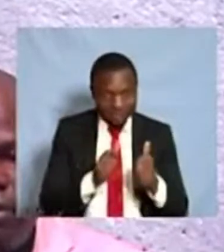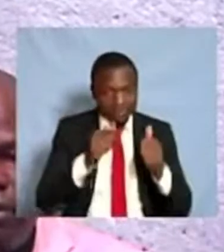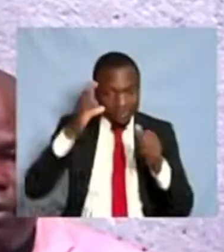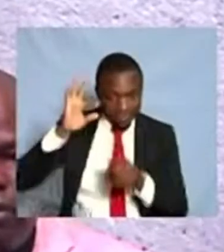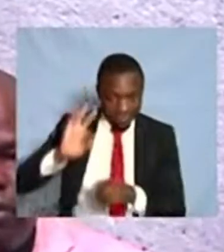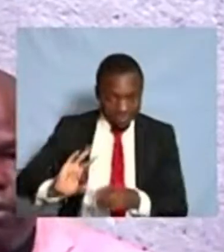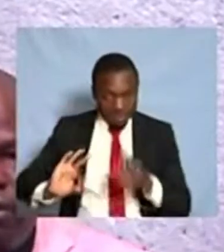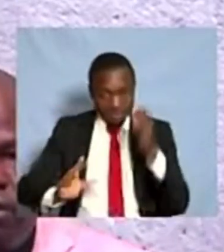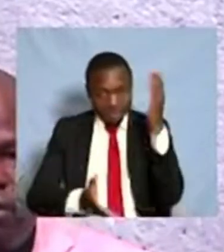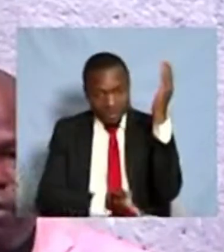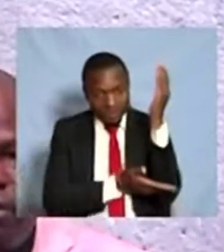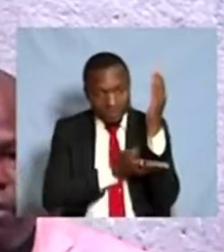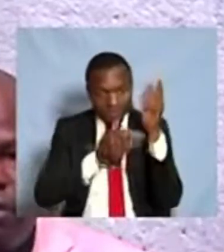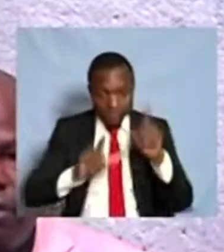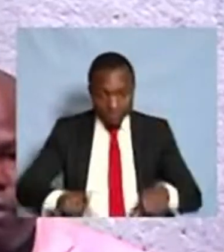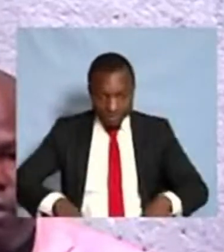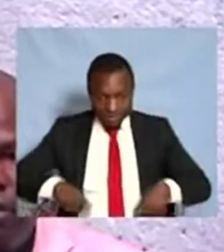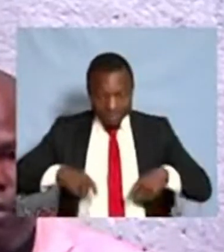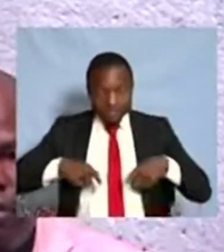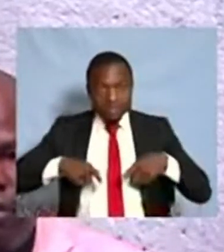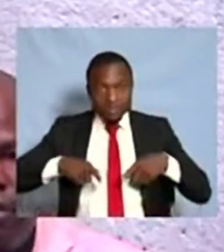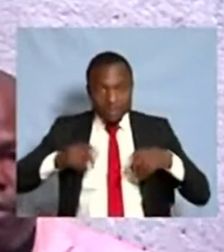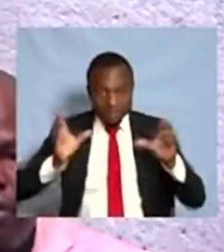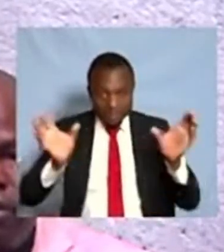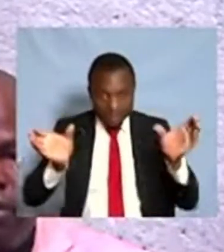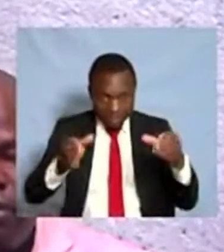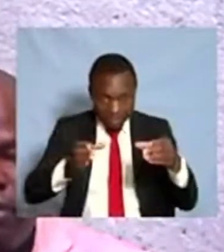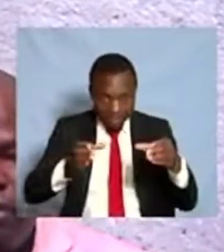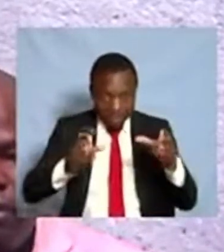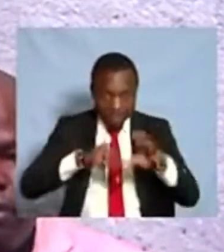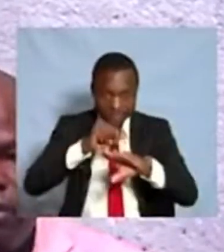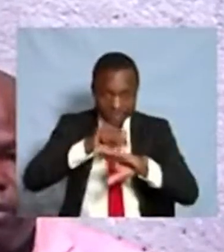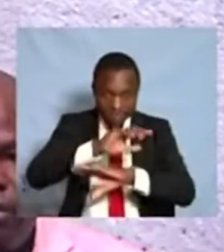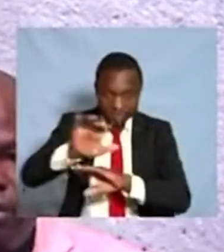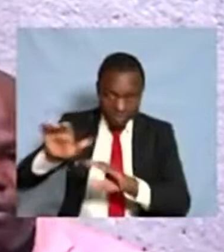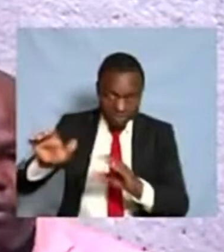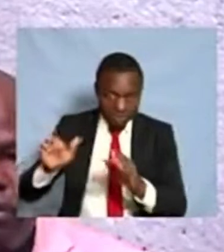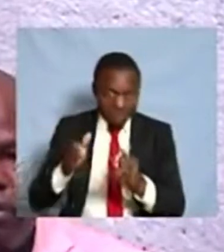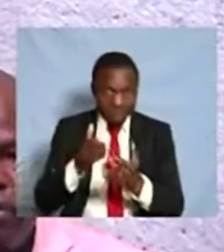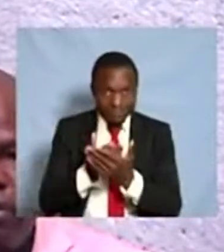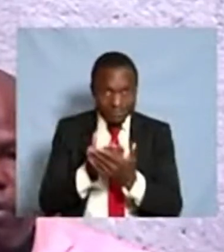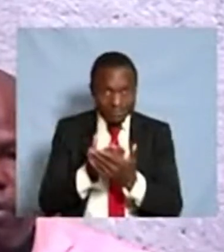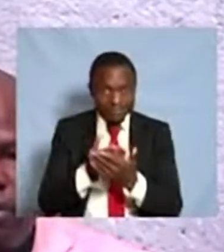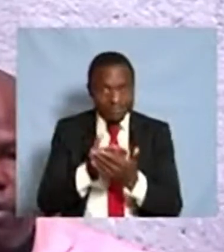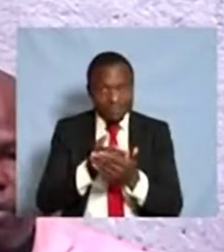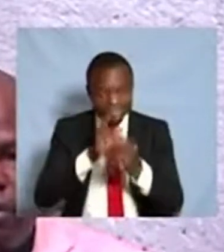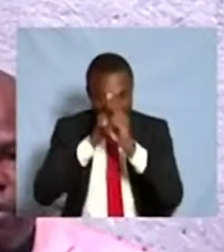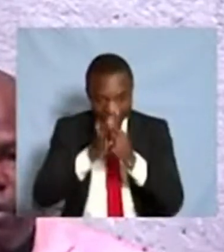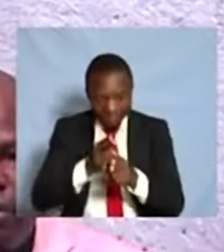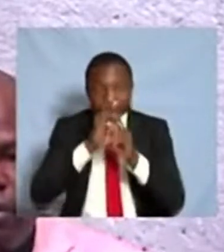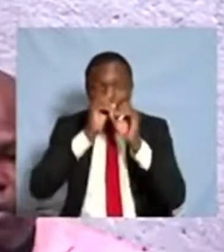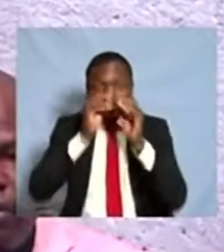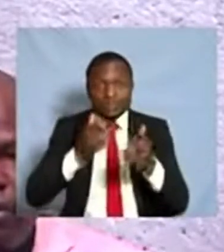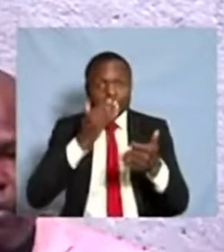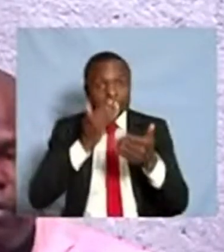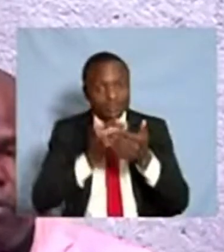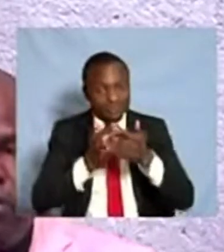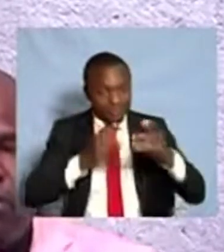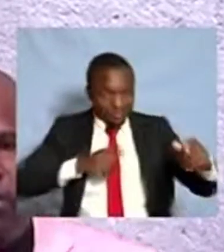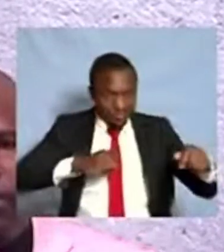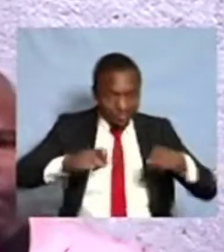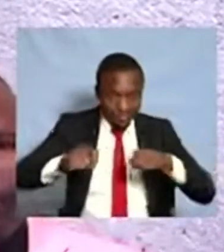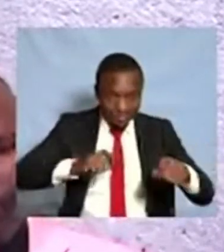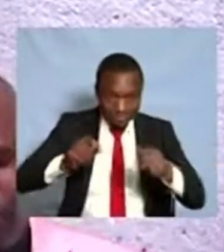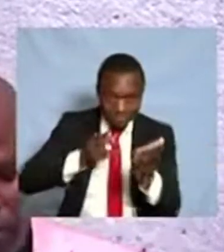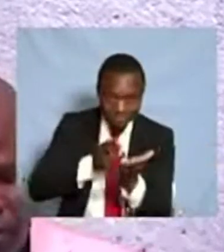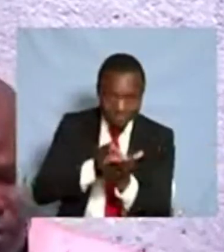in improving the welfare of our communities and the nation as a whole. Mr. Speaker, on good governance and